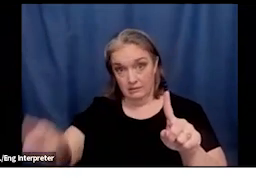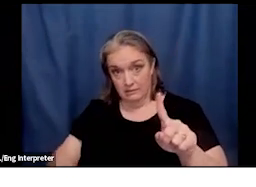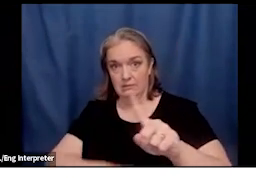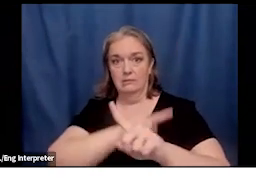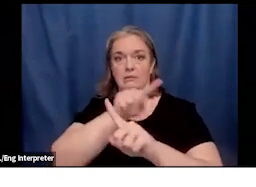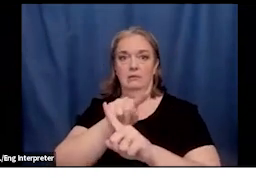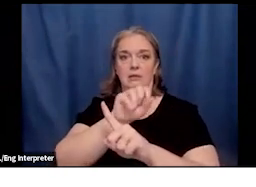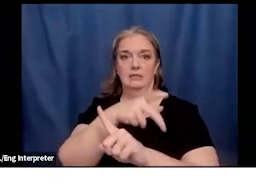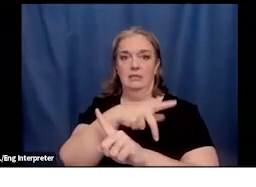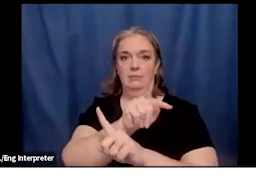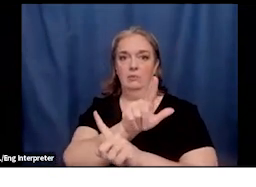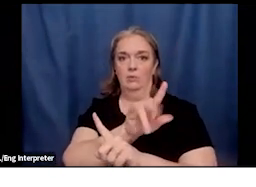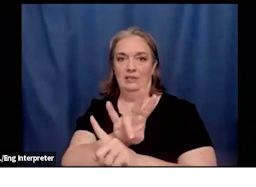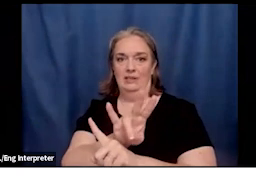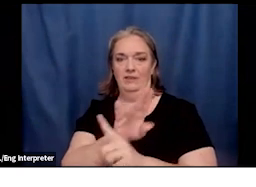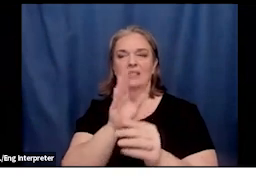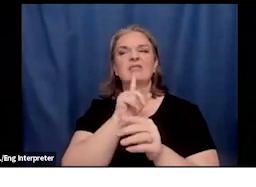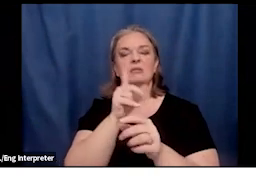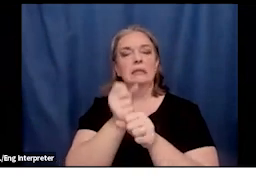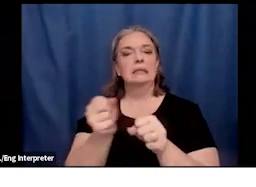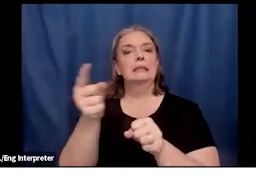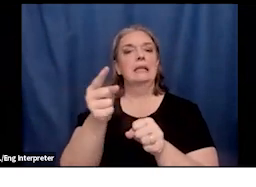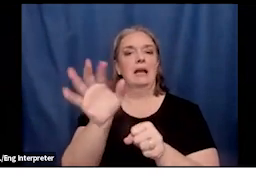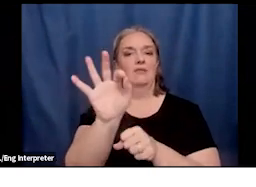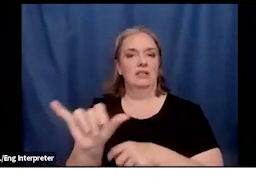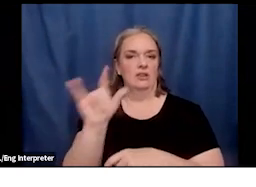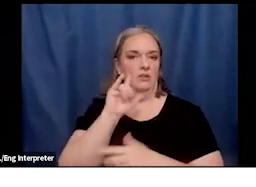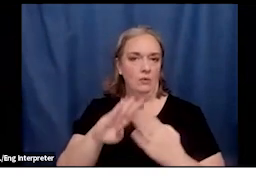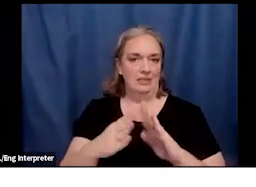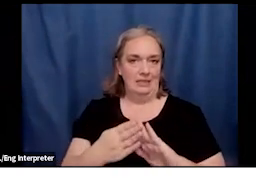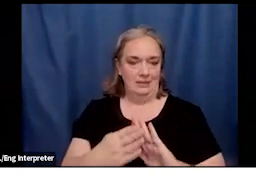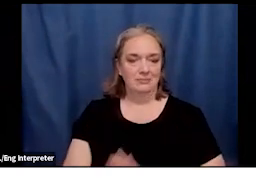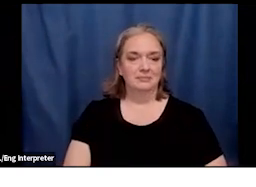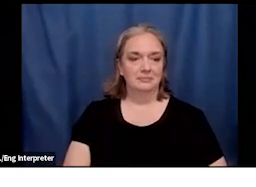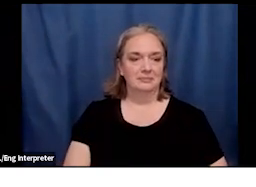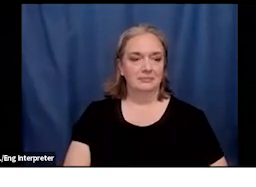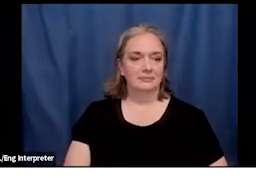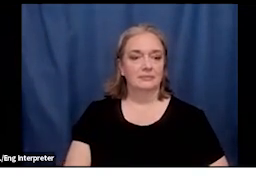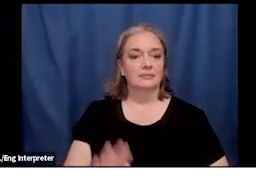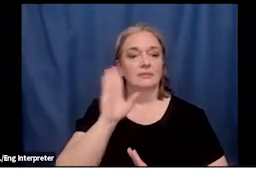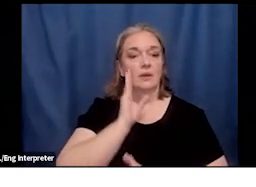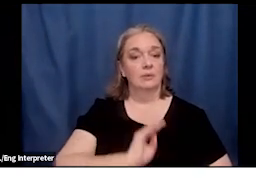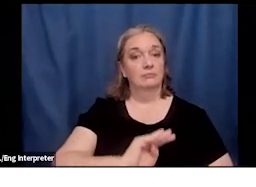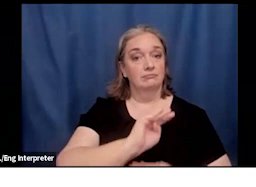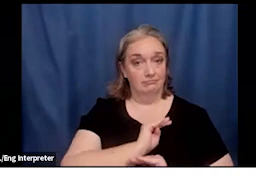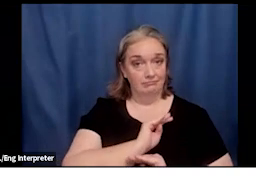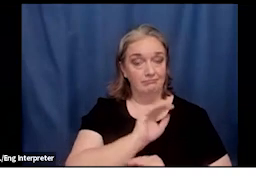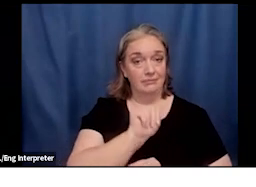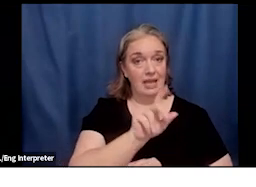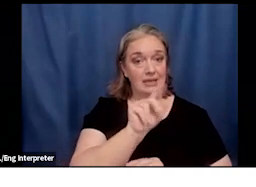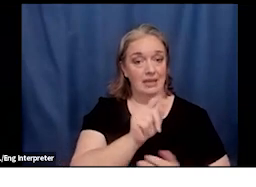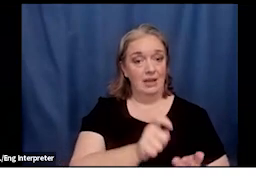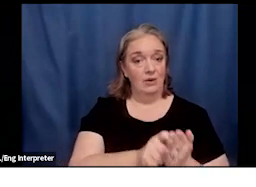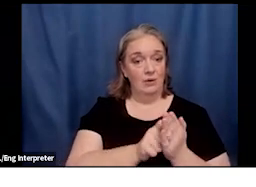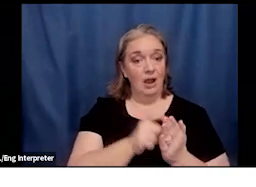at the next fiscal year for the city of Boise. That it meets the American for Disabilities Act standards